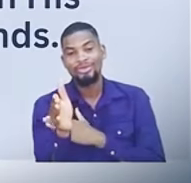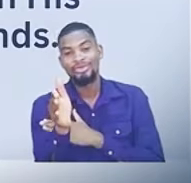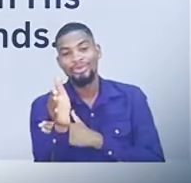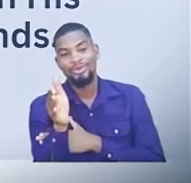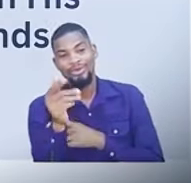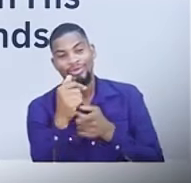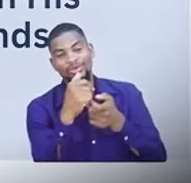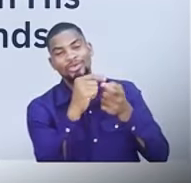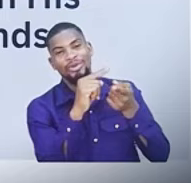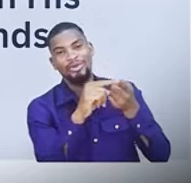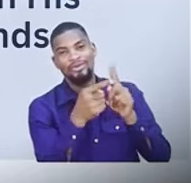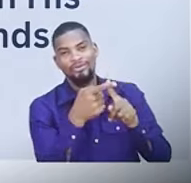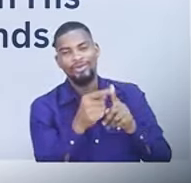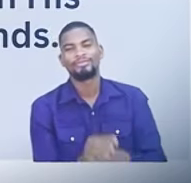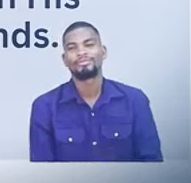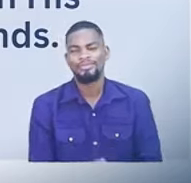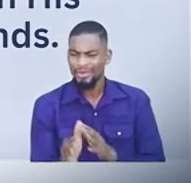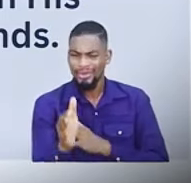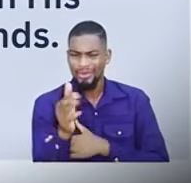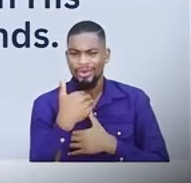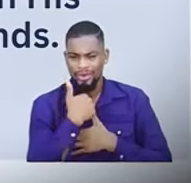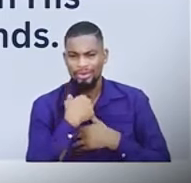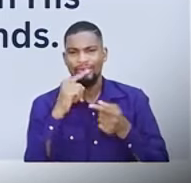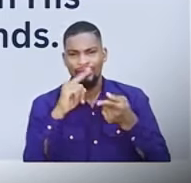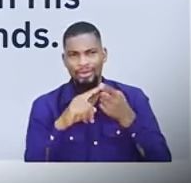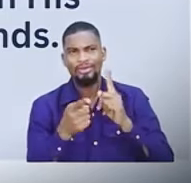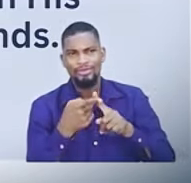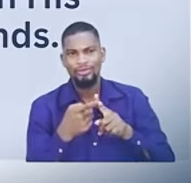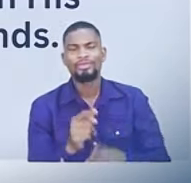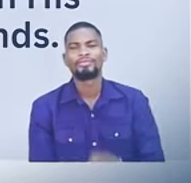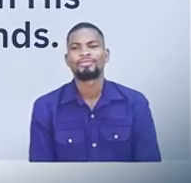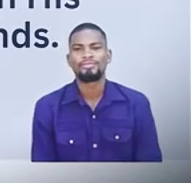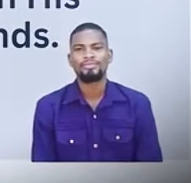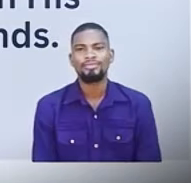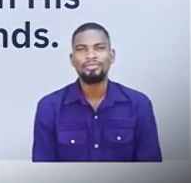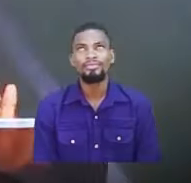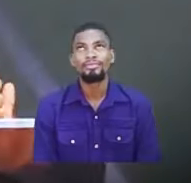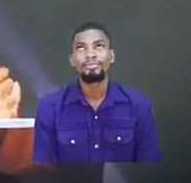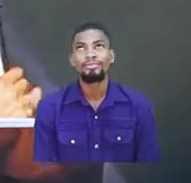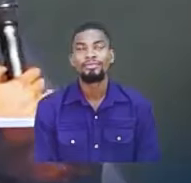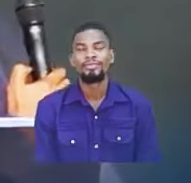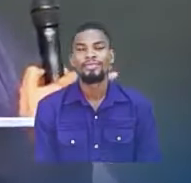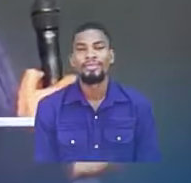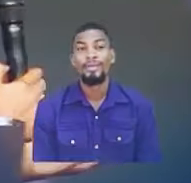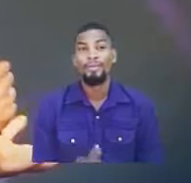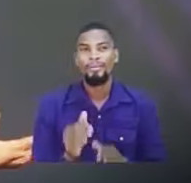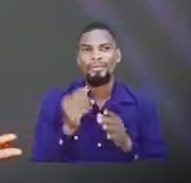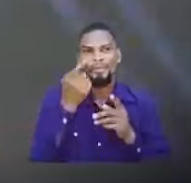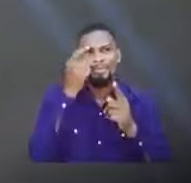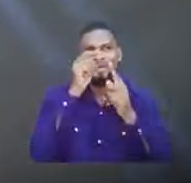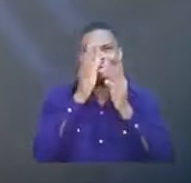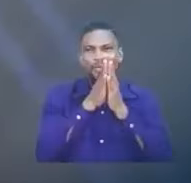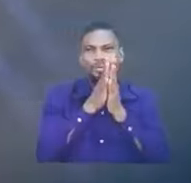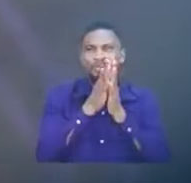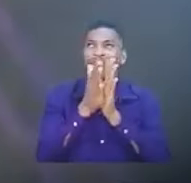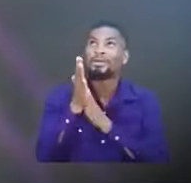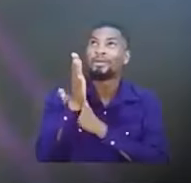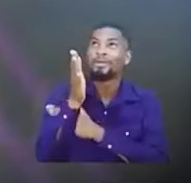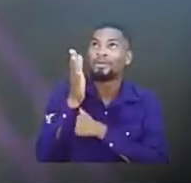God also has friends. One of my greatest prayers is, God, make me one of your